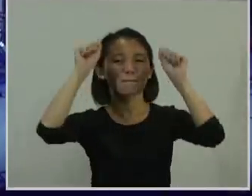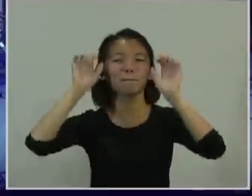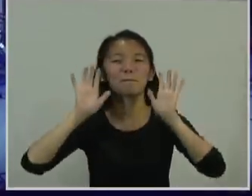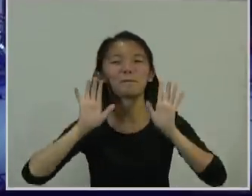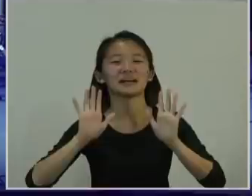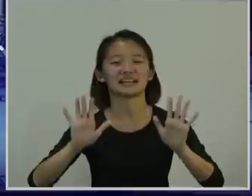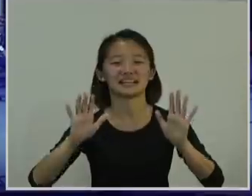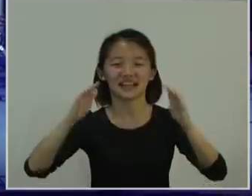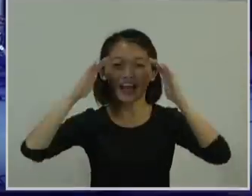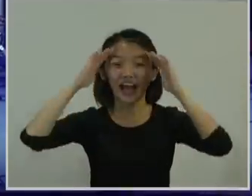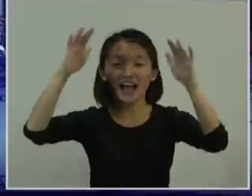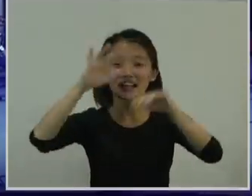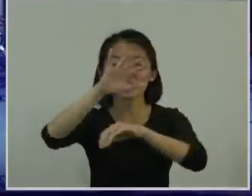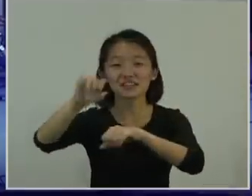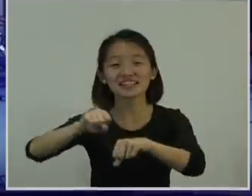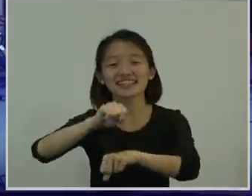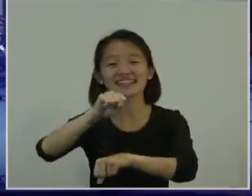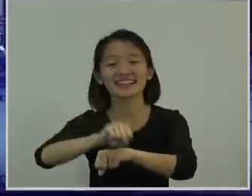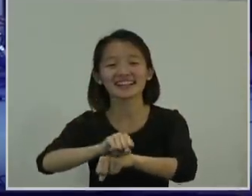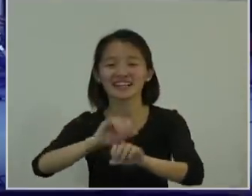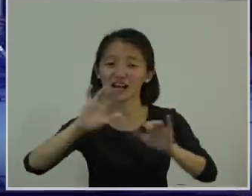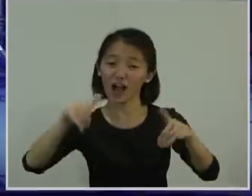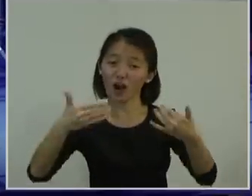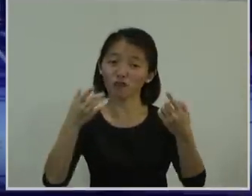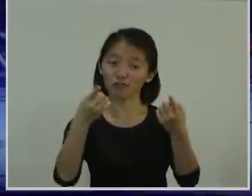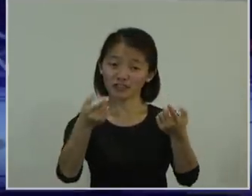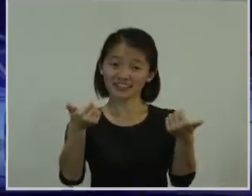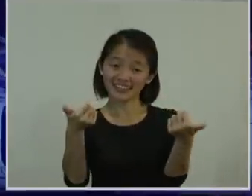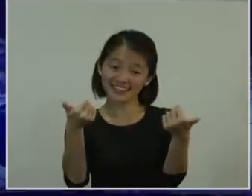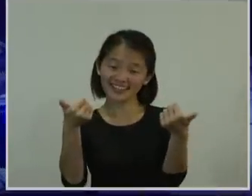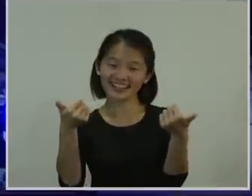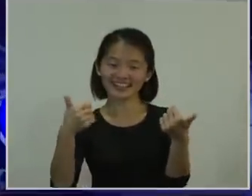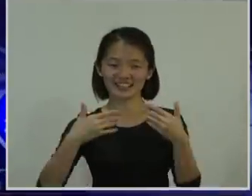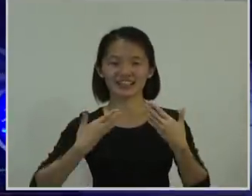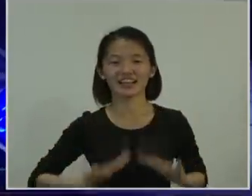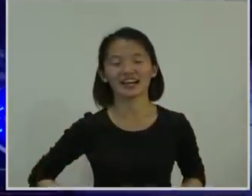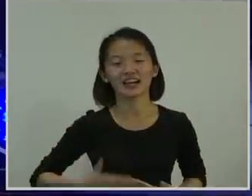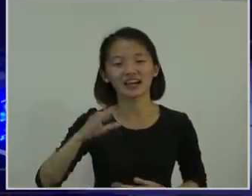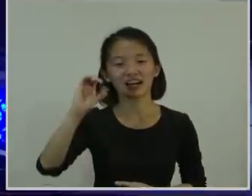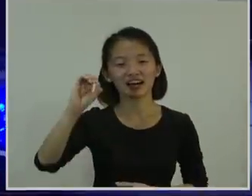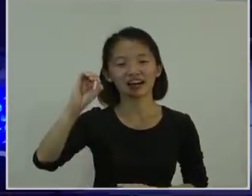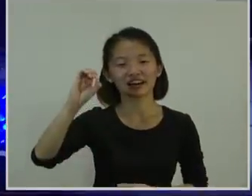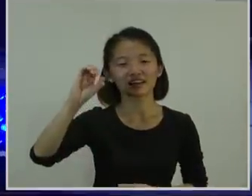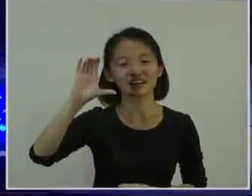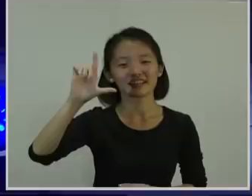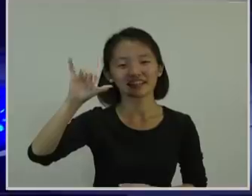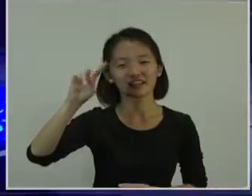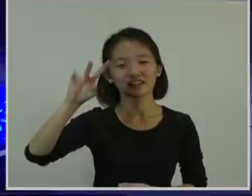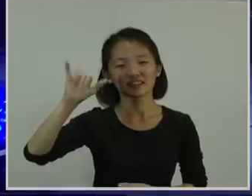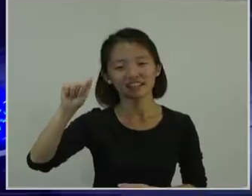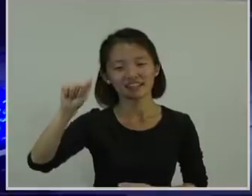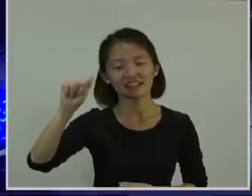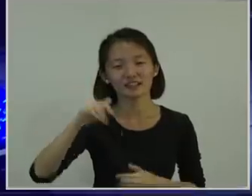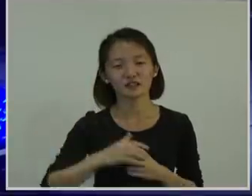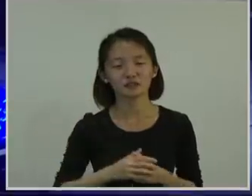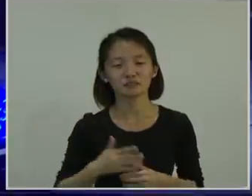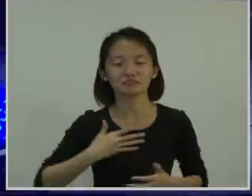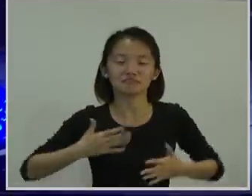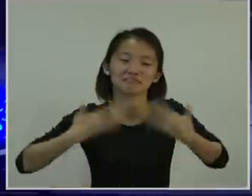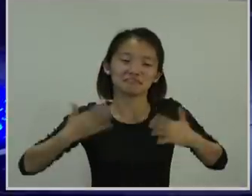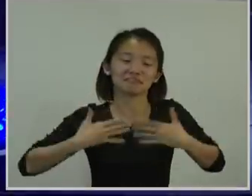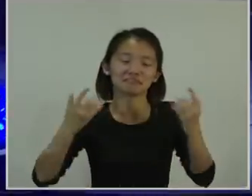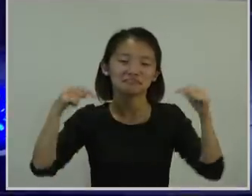Singapore. How are you? I'm Olivia Ong. It is my joy to be up here